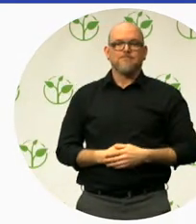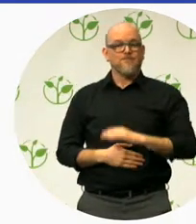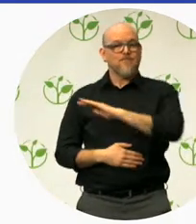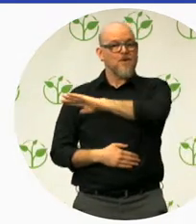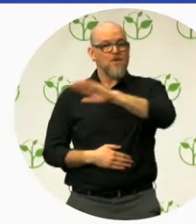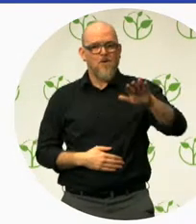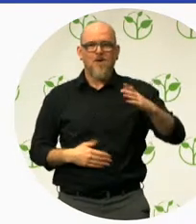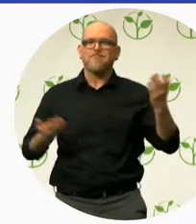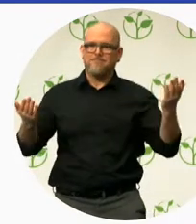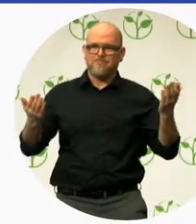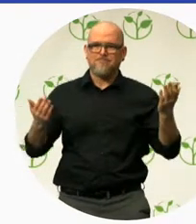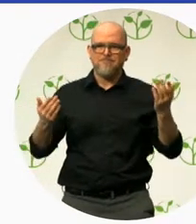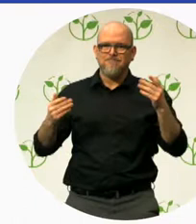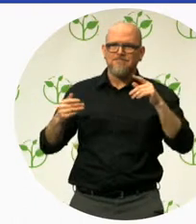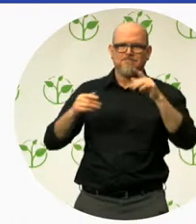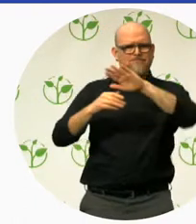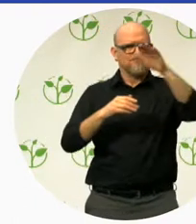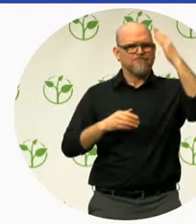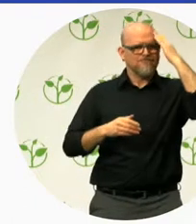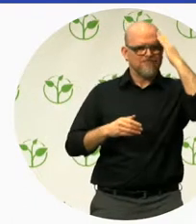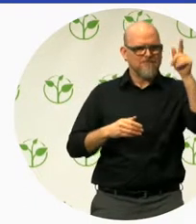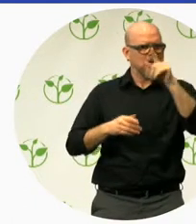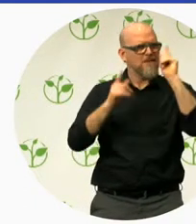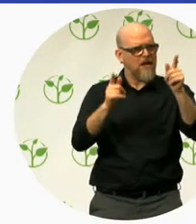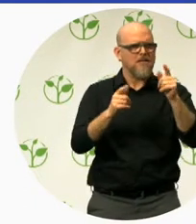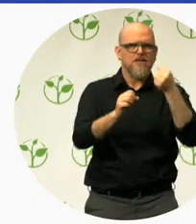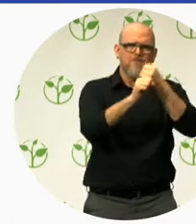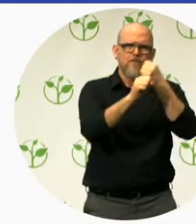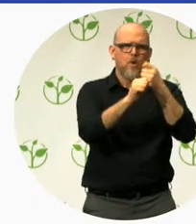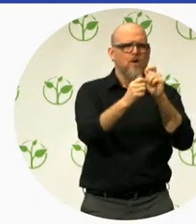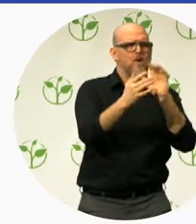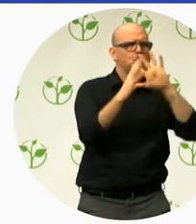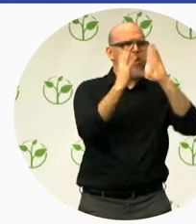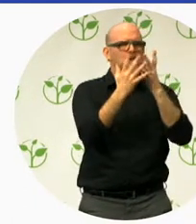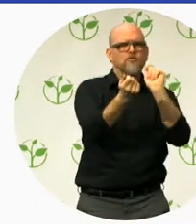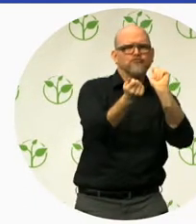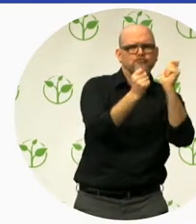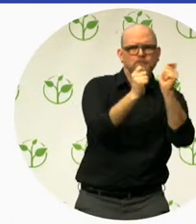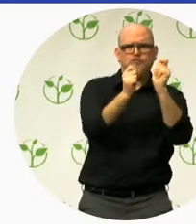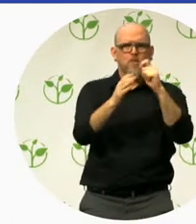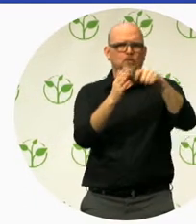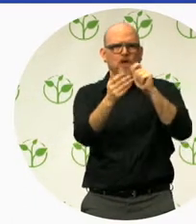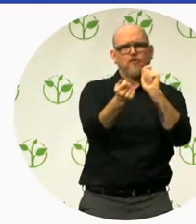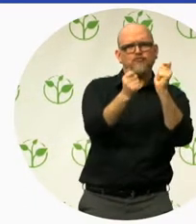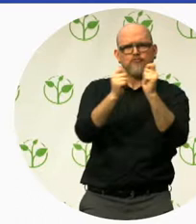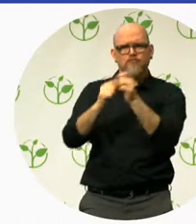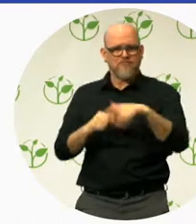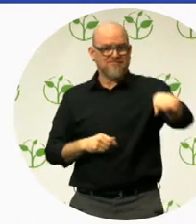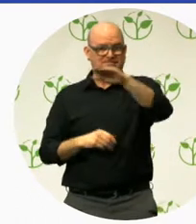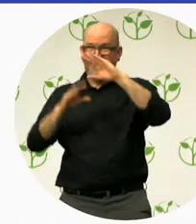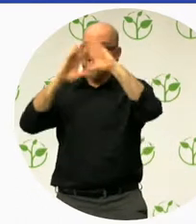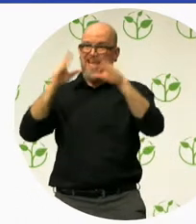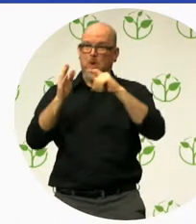maker. First, immediately, let me thank everyone who's at the Zero Project